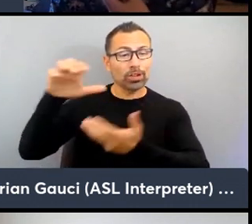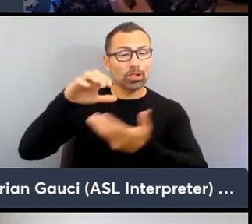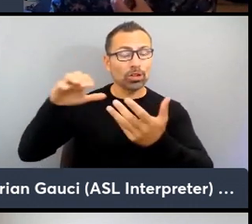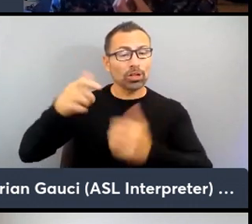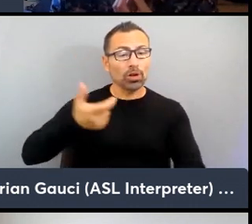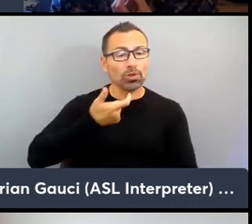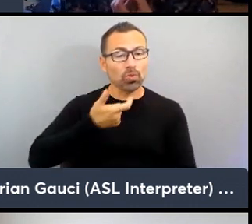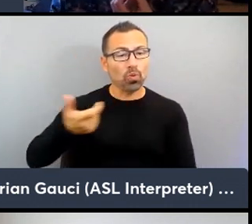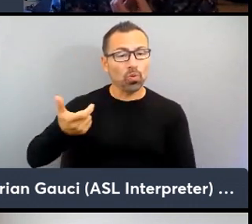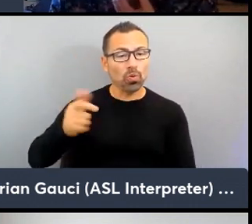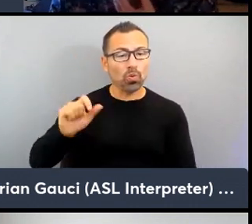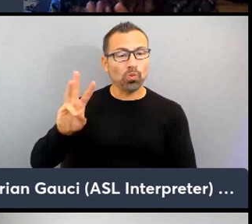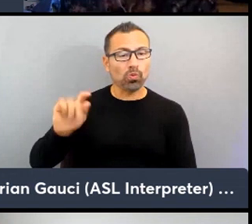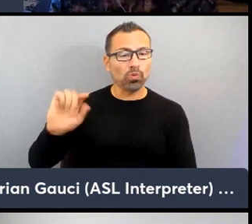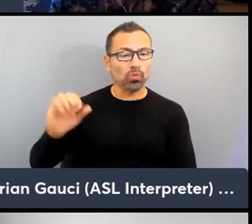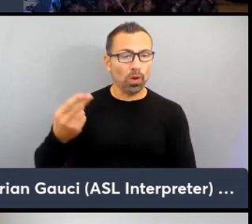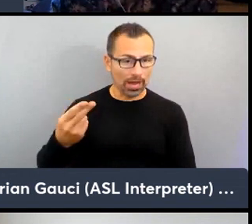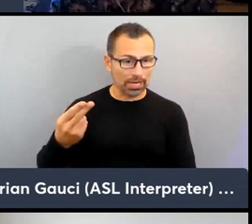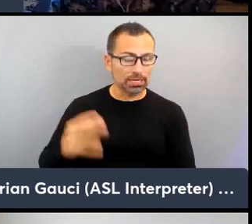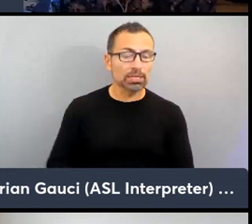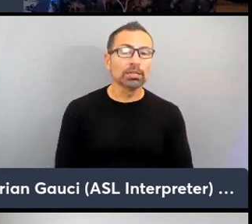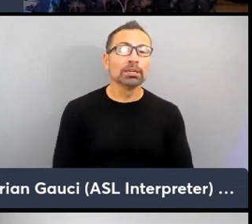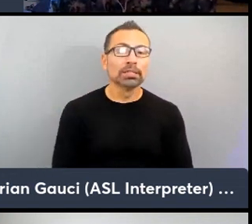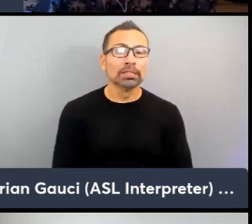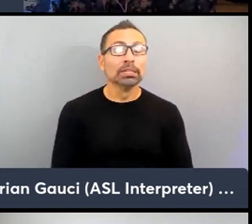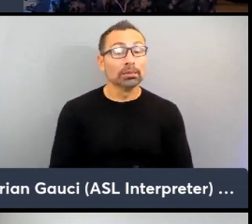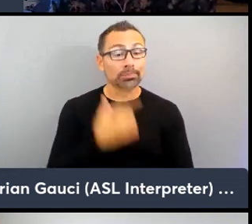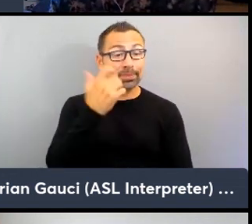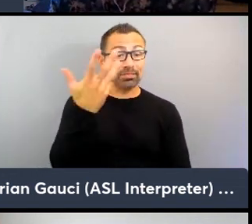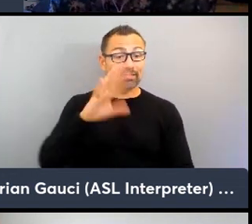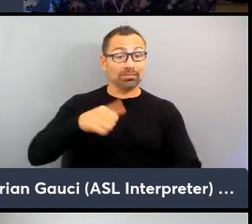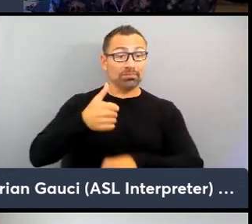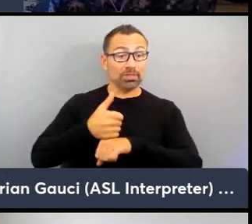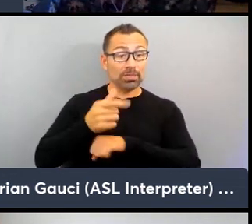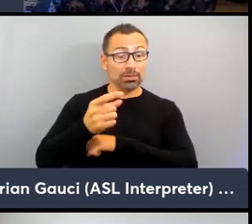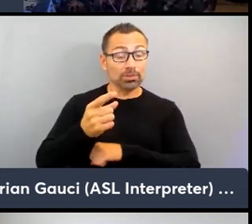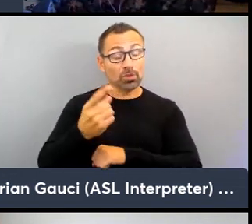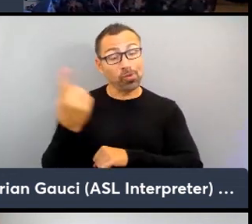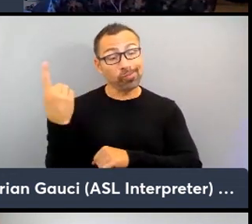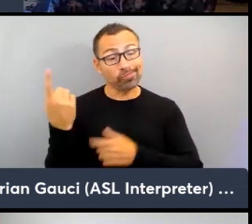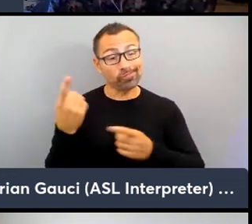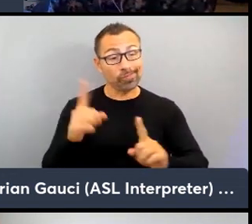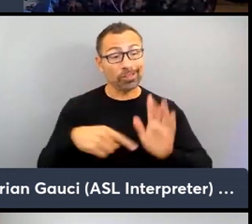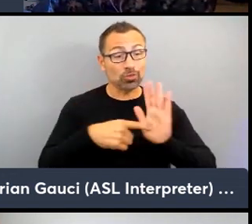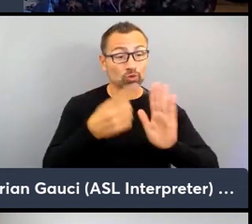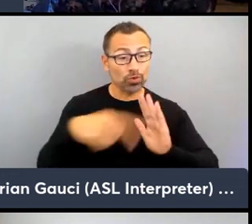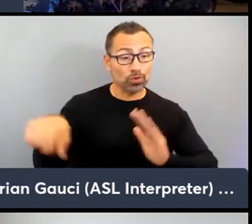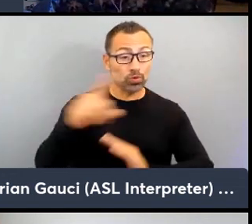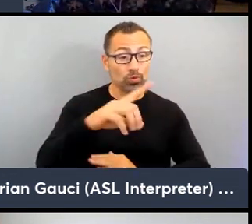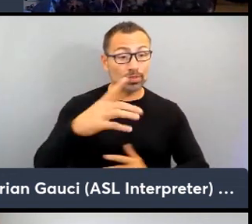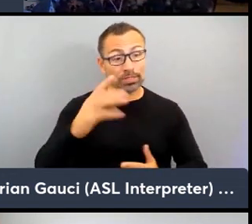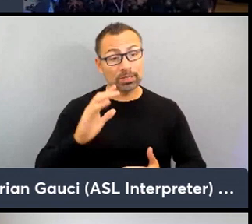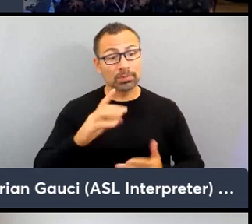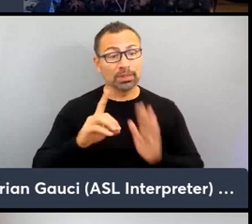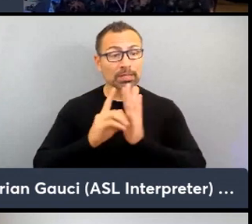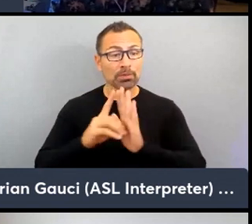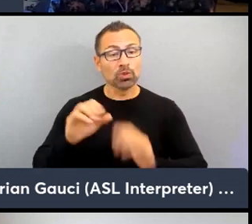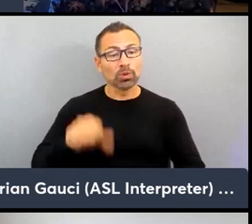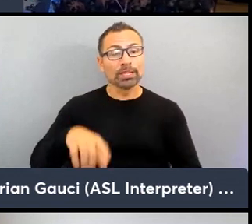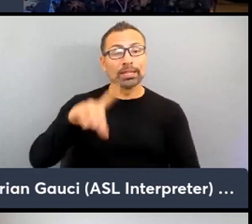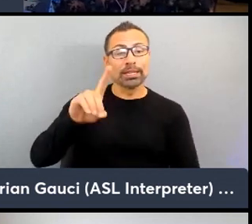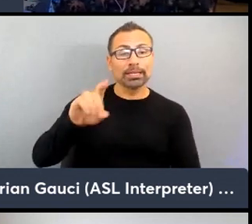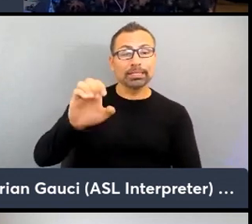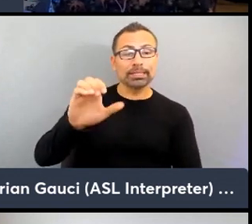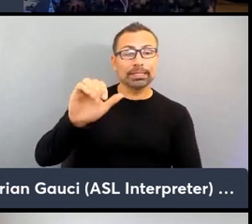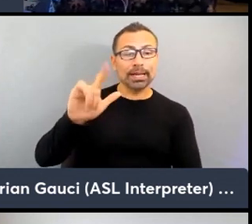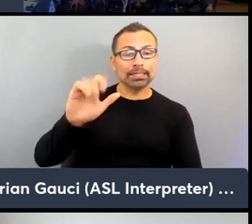because I had enabled this on my DocDB cluster, while I was showing you some of the demos earlier with Decimal128, let's go see if we actually see